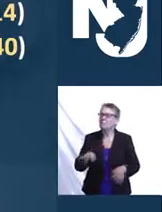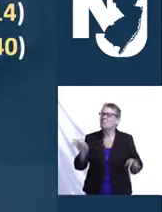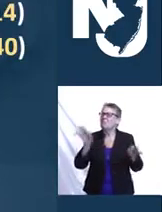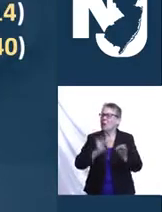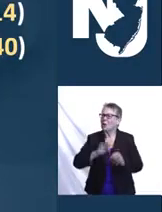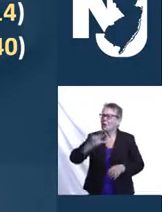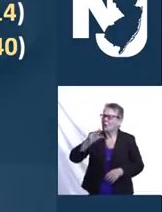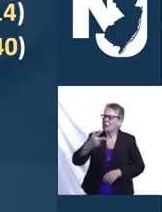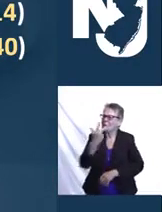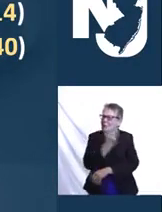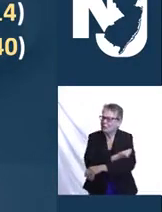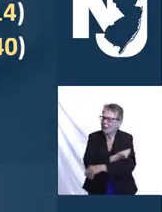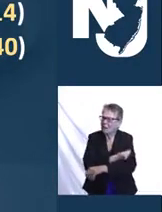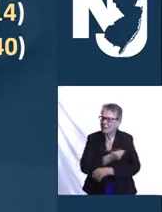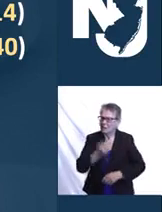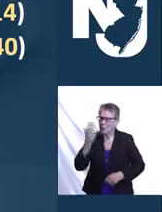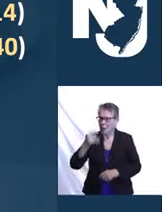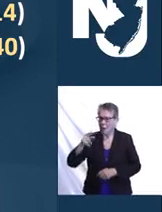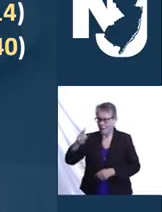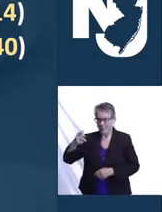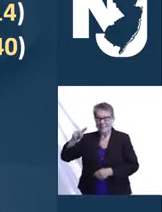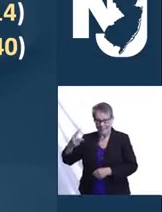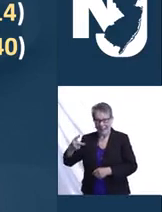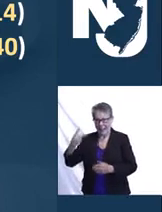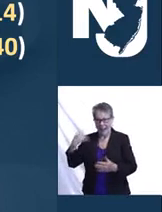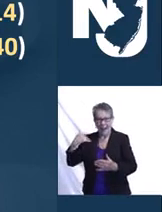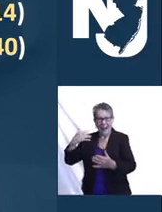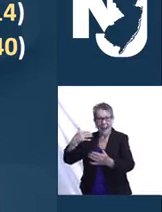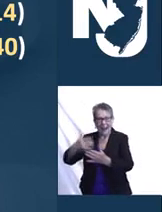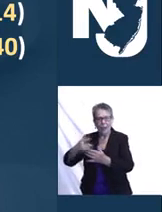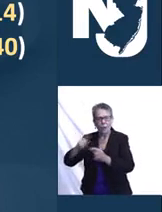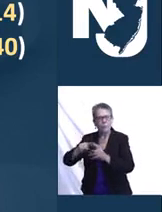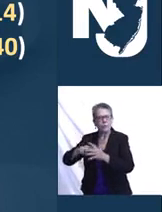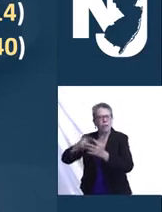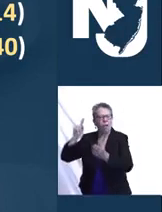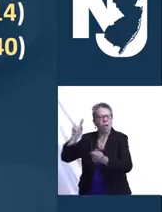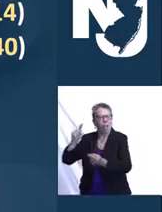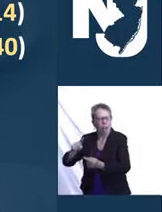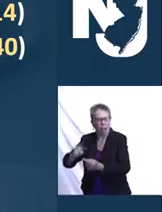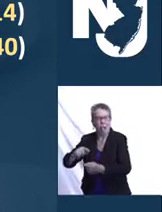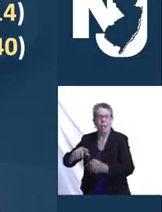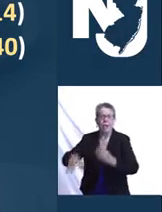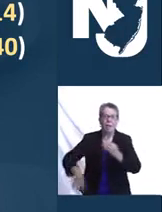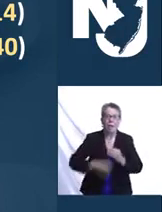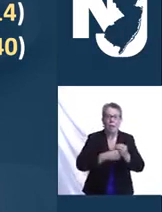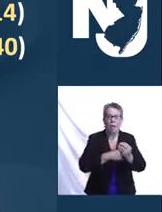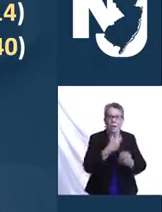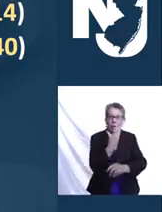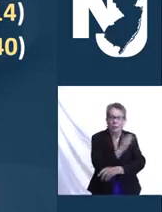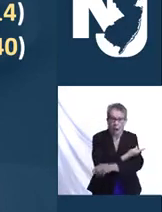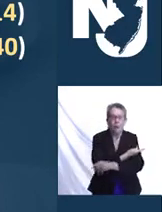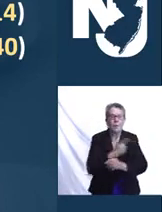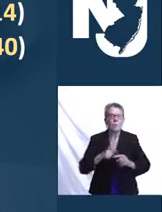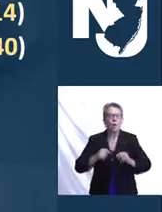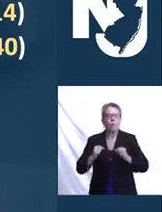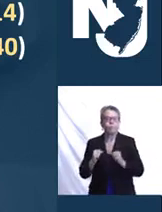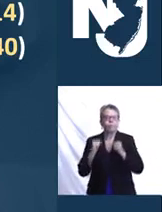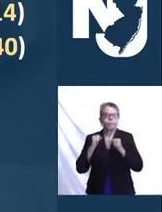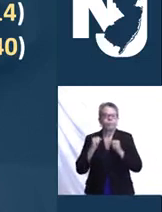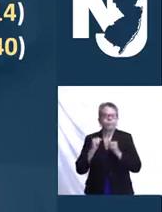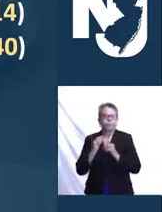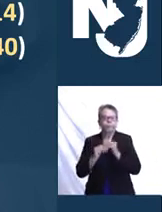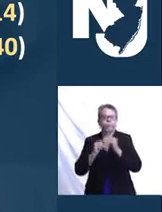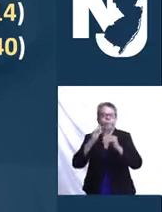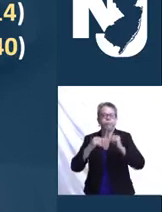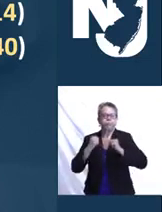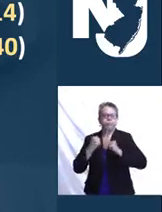new positive test results, which doesn't say much beyond just being a snapshot in time, but pay